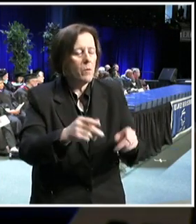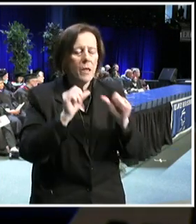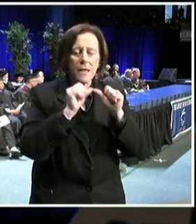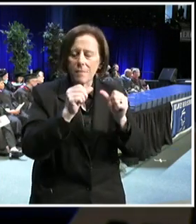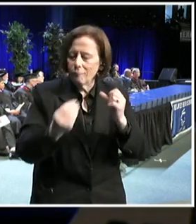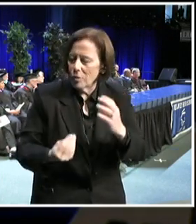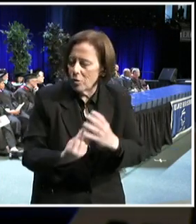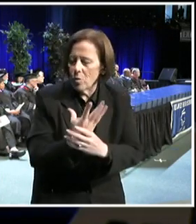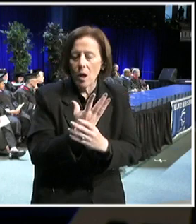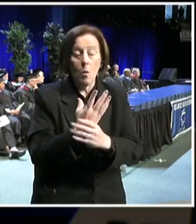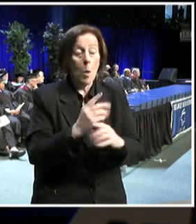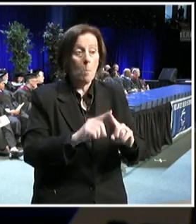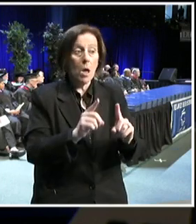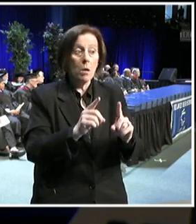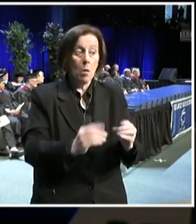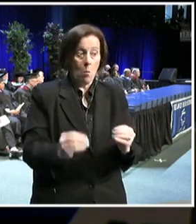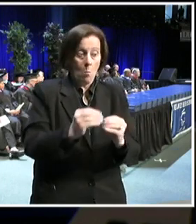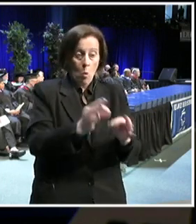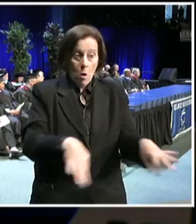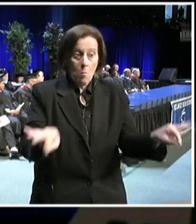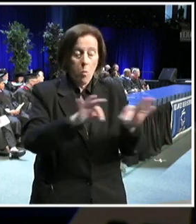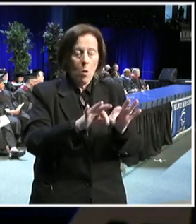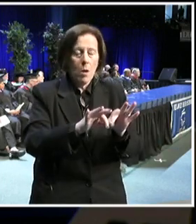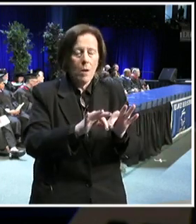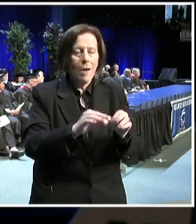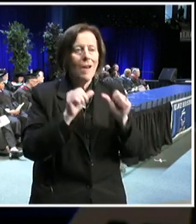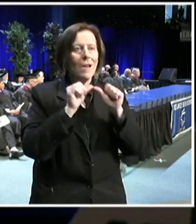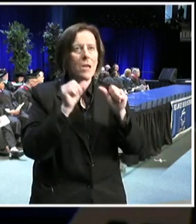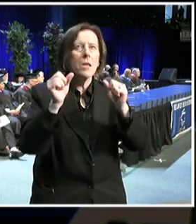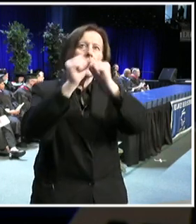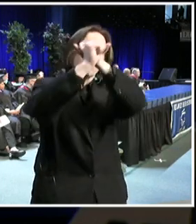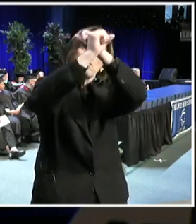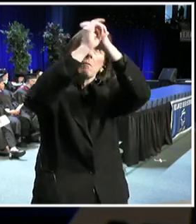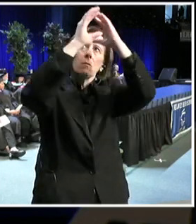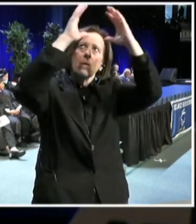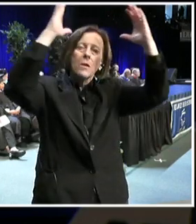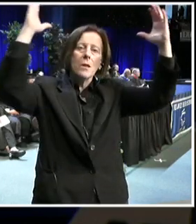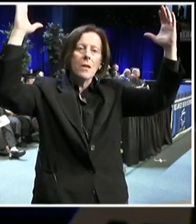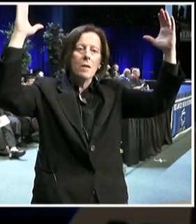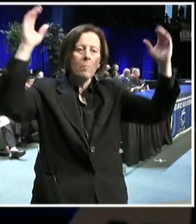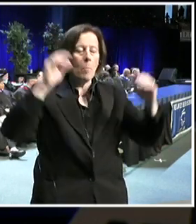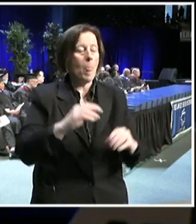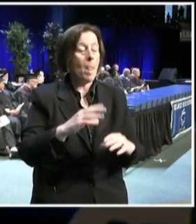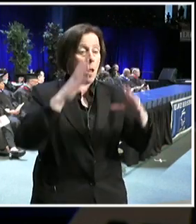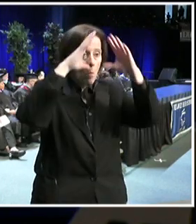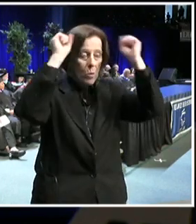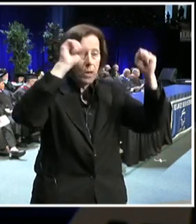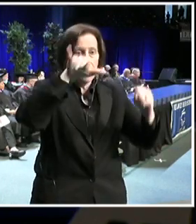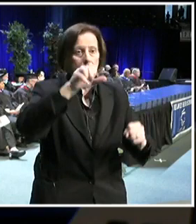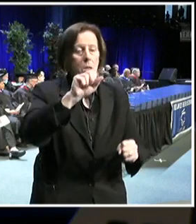grow, but more importantly, continue to dream. President Jensen